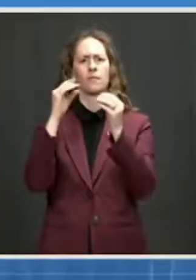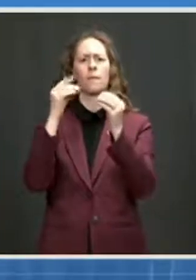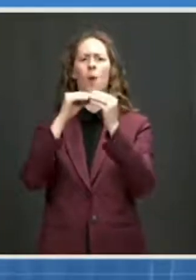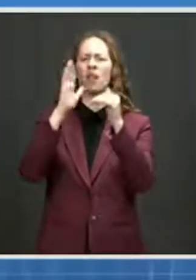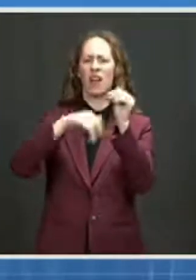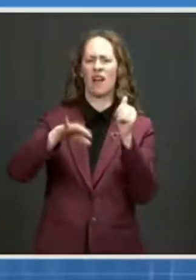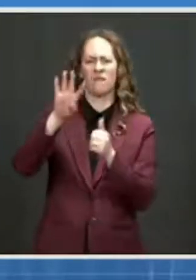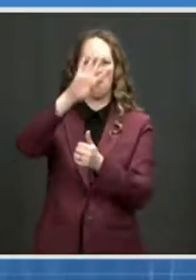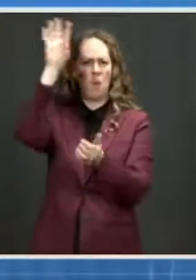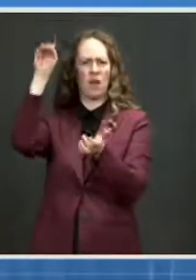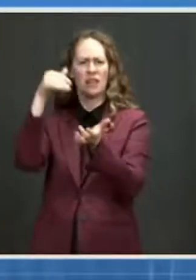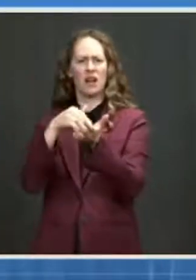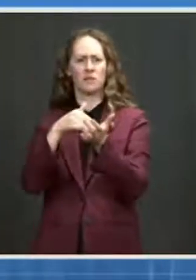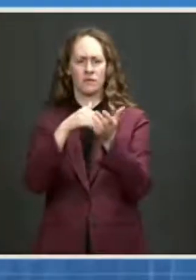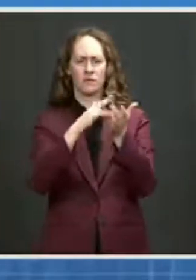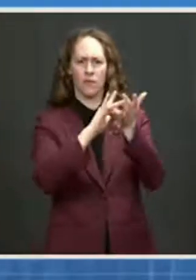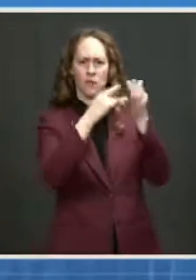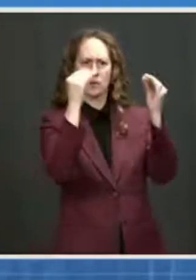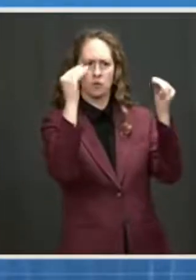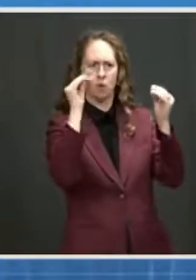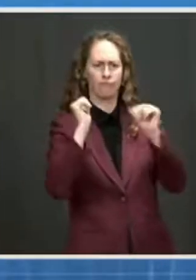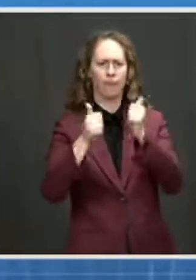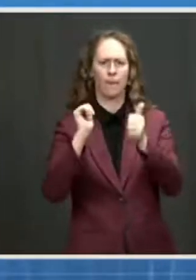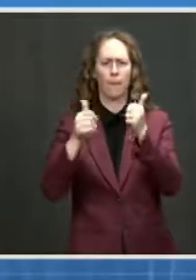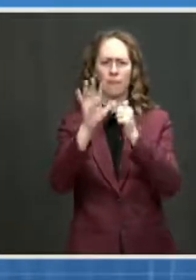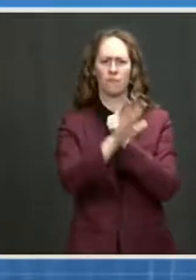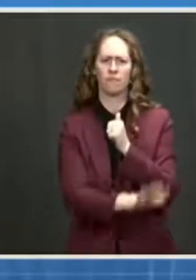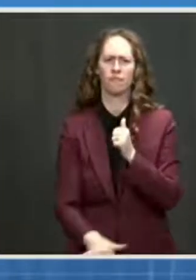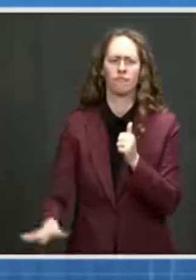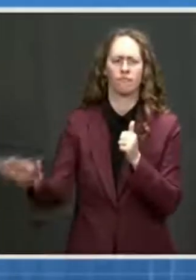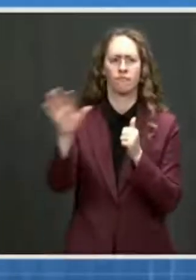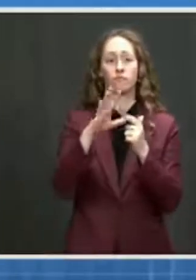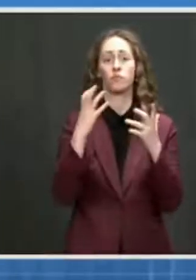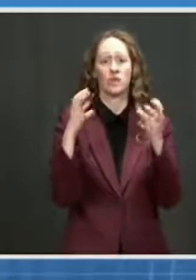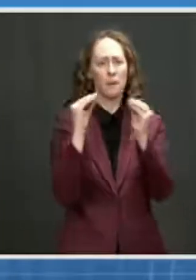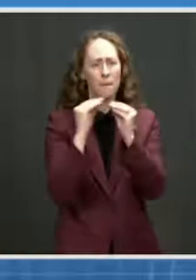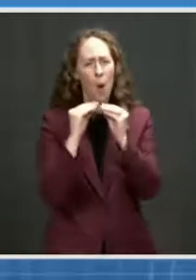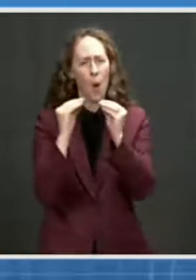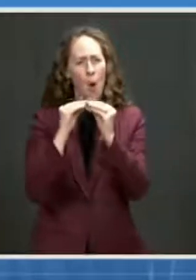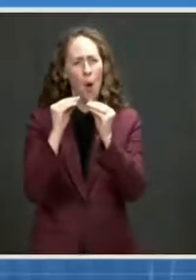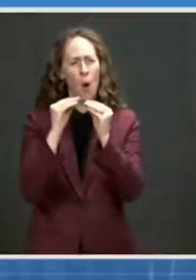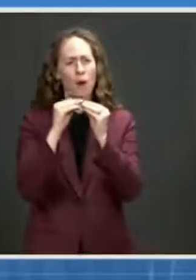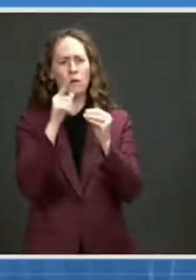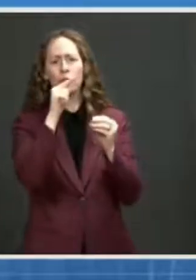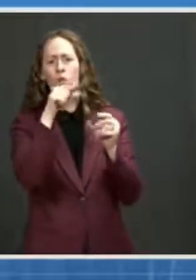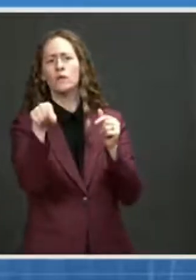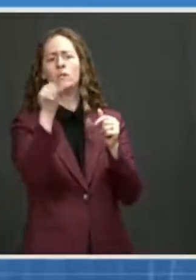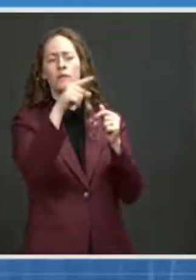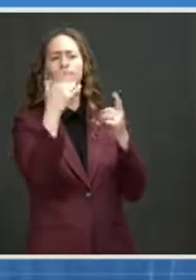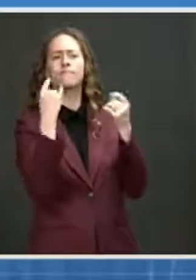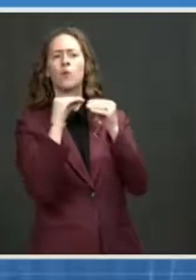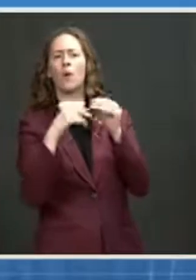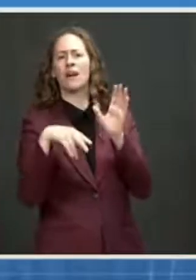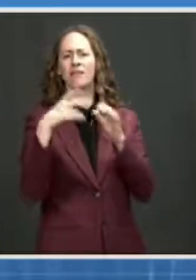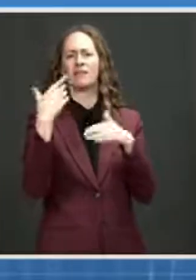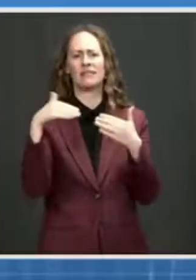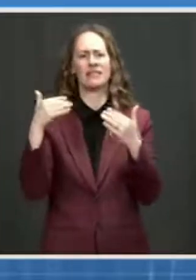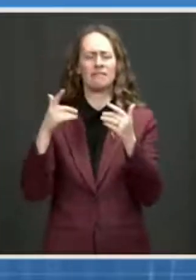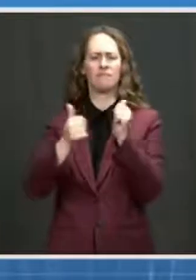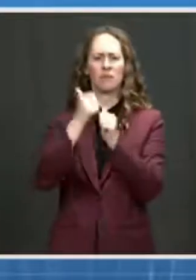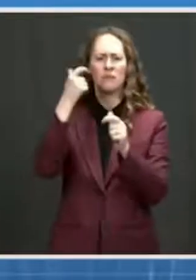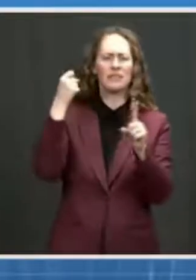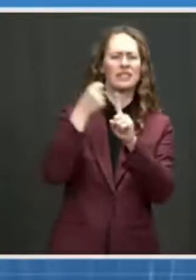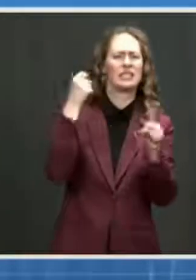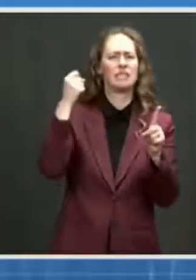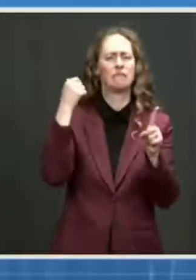risk. We understand not everyone can operate on a 9-to-5 schedule, as Andy said. So